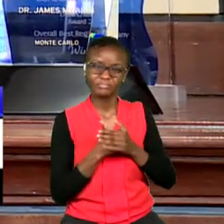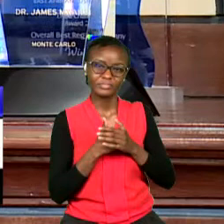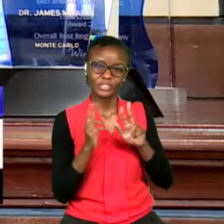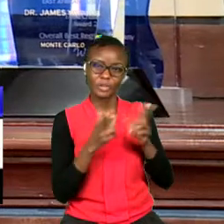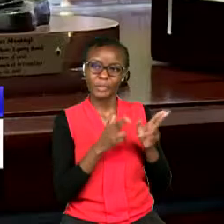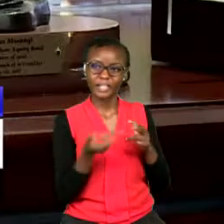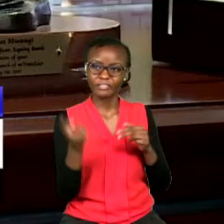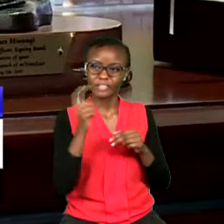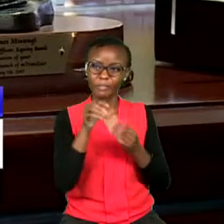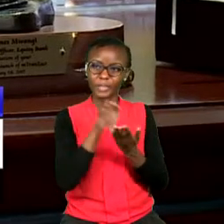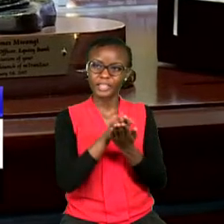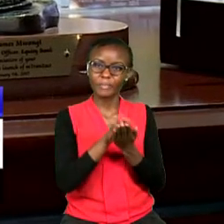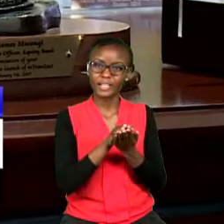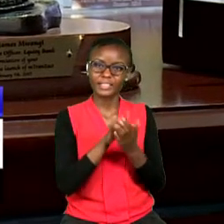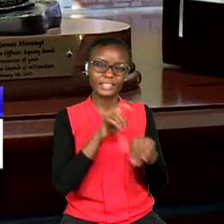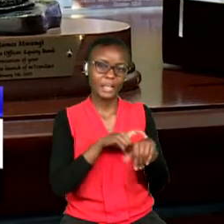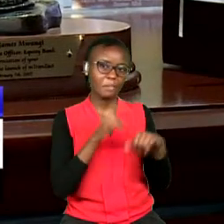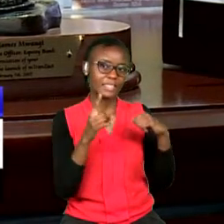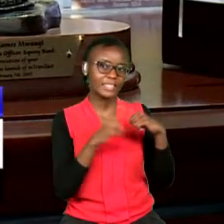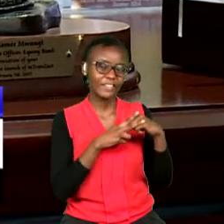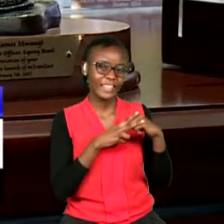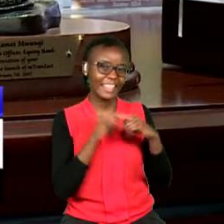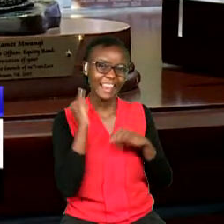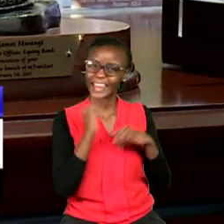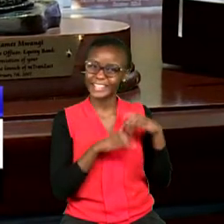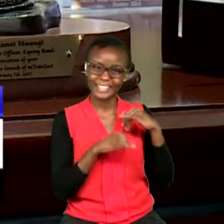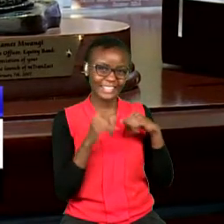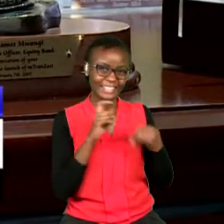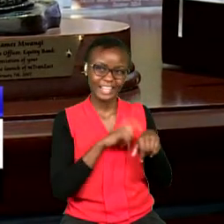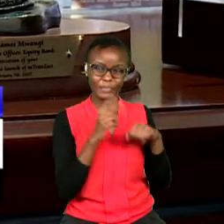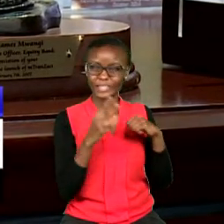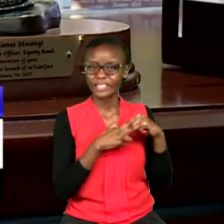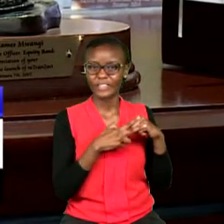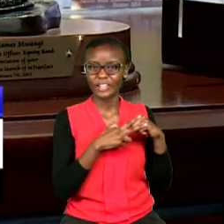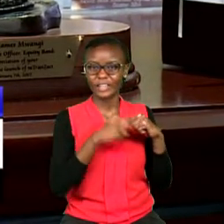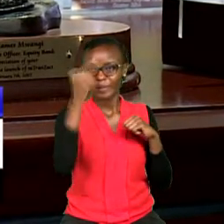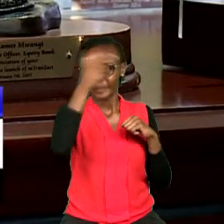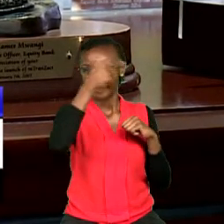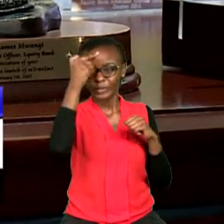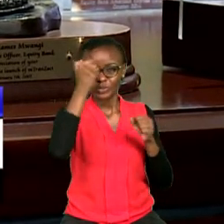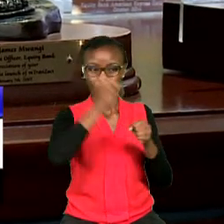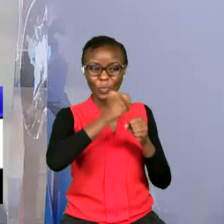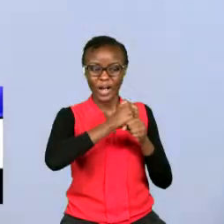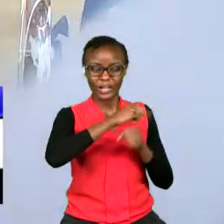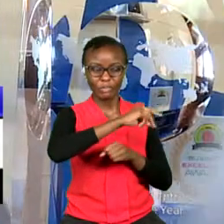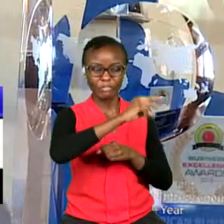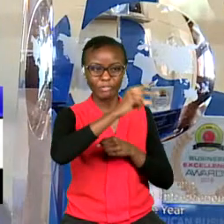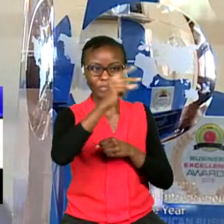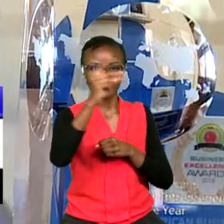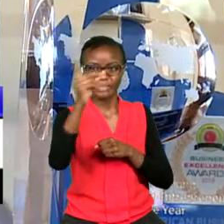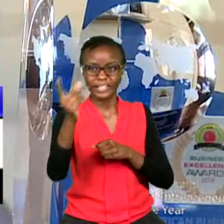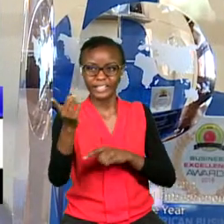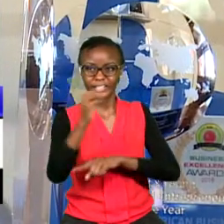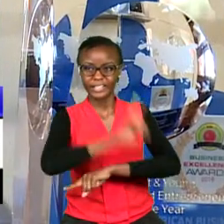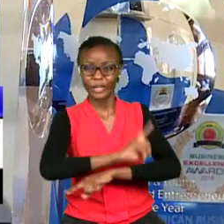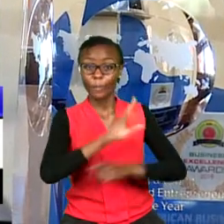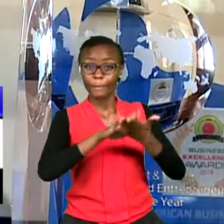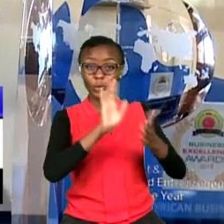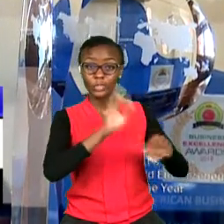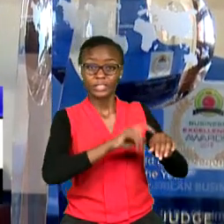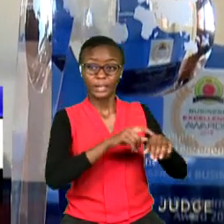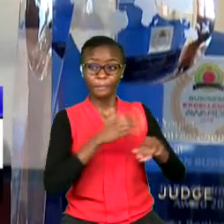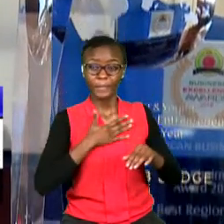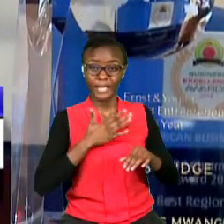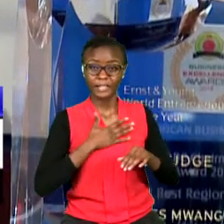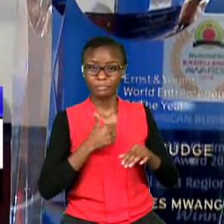bank latest at 7. Latest at 7. Work throughout the day. Majority of my time is